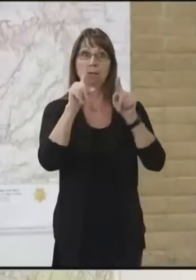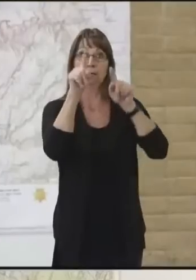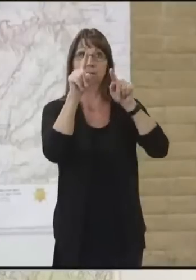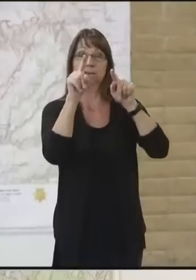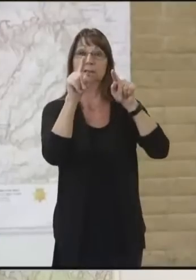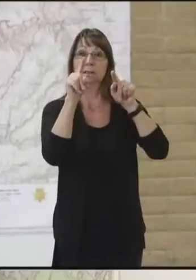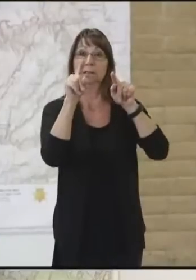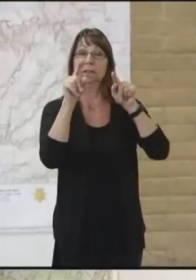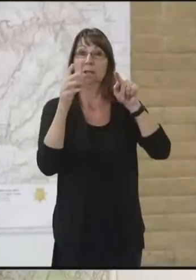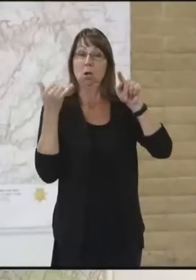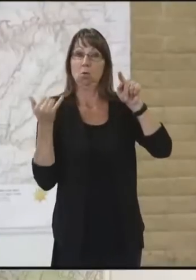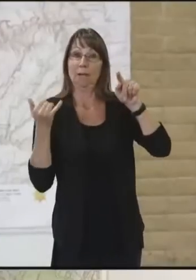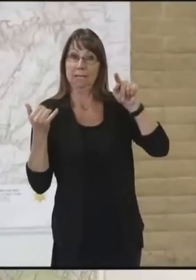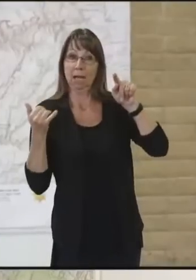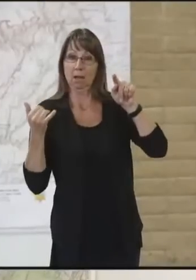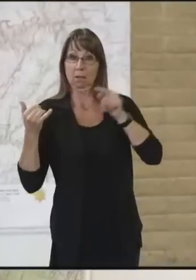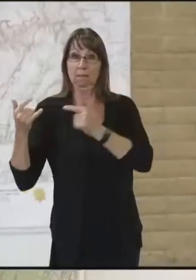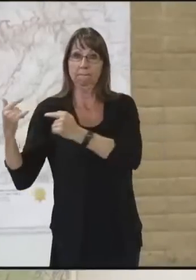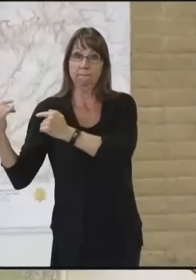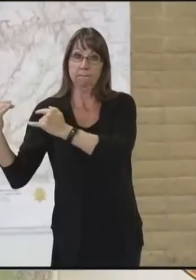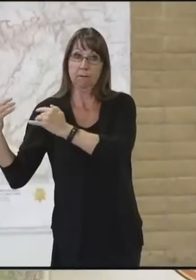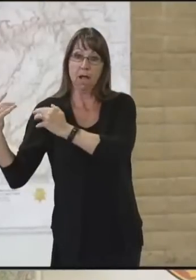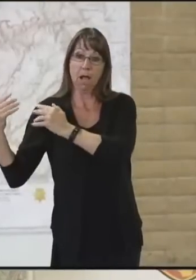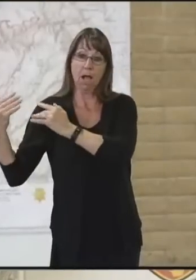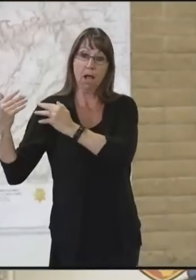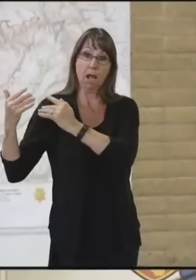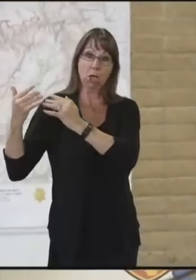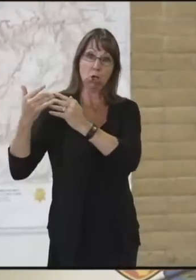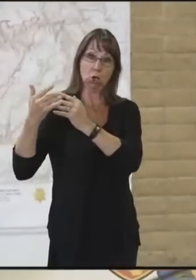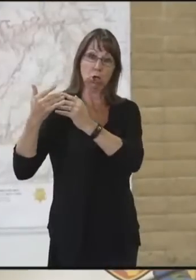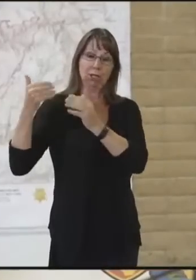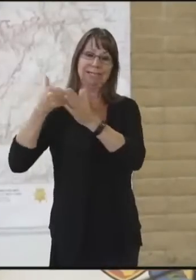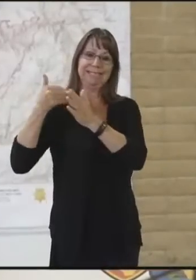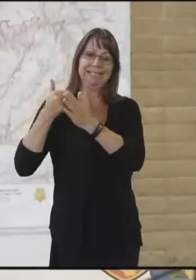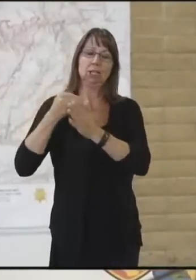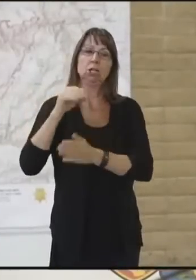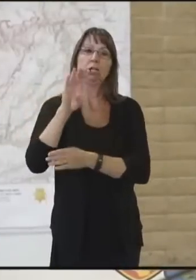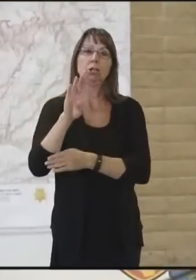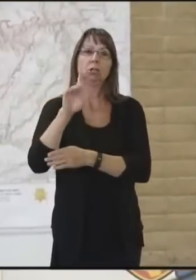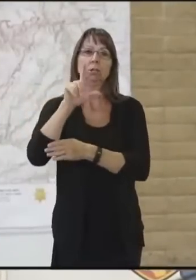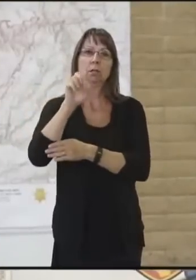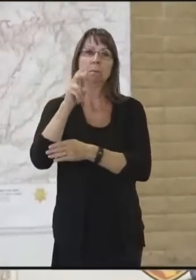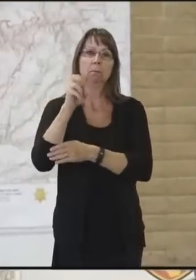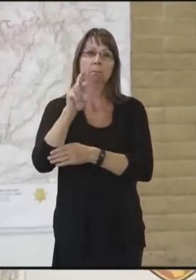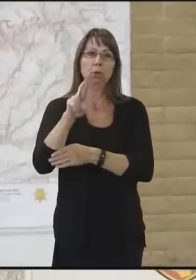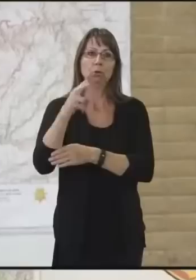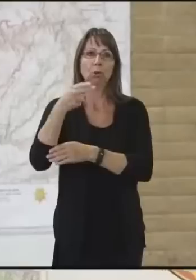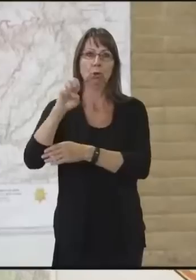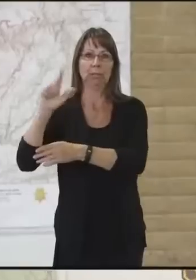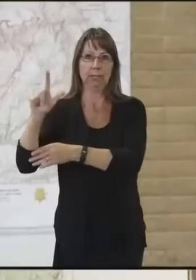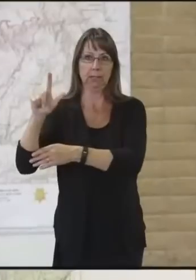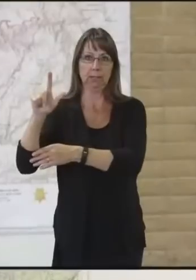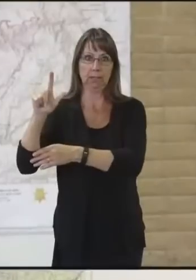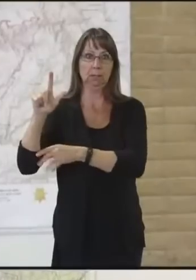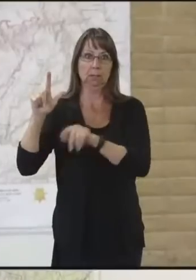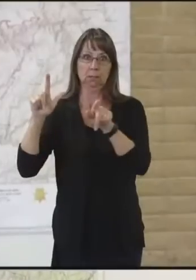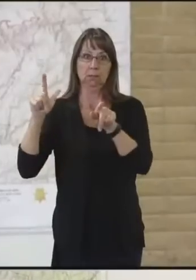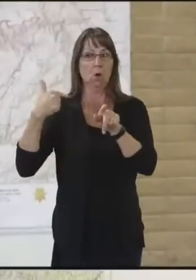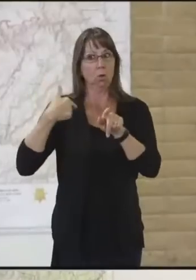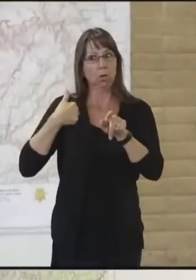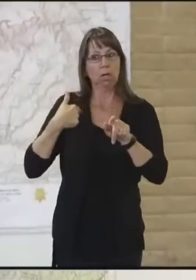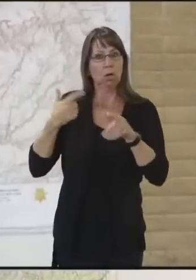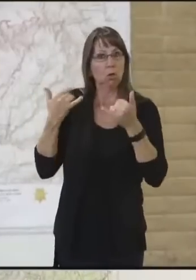moved to and is threatening the infrastructure on Bloomer Hill. We have operations going on right now to try to protect